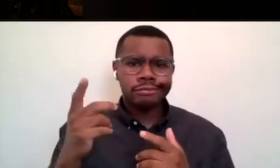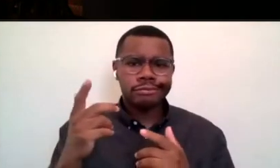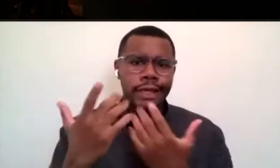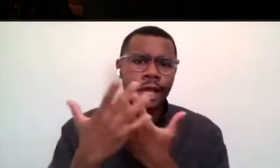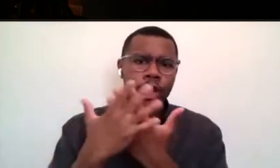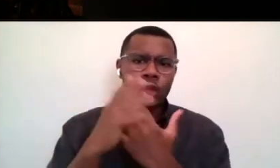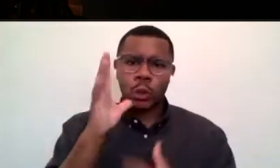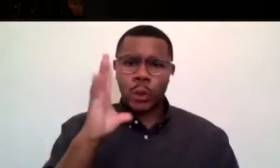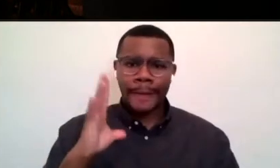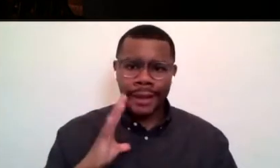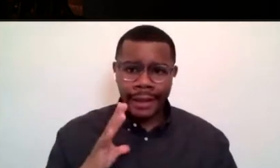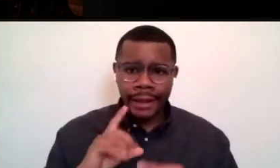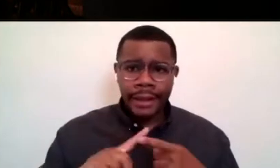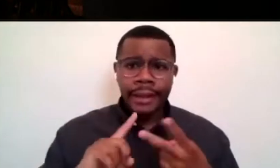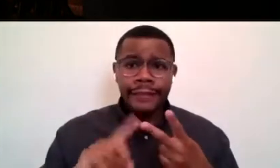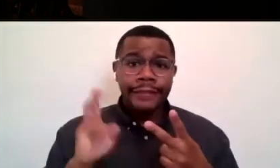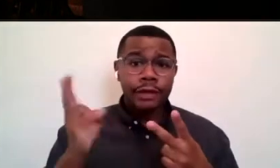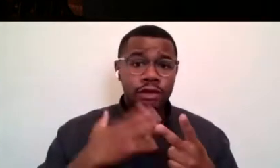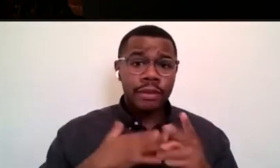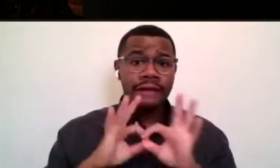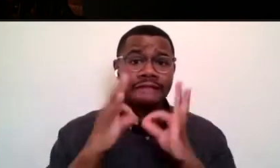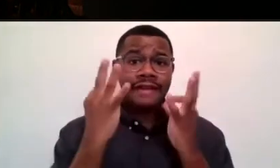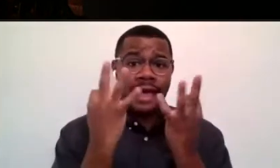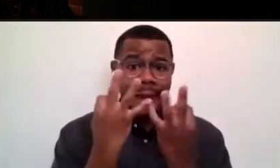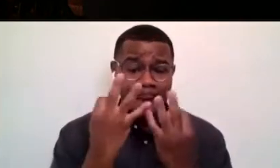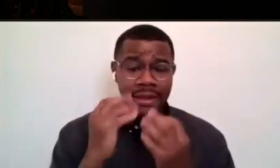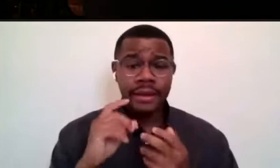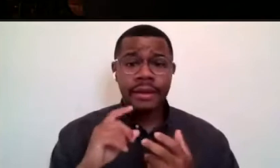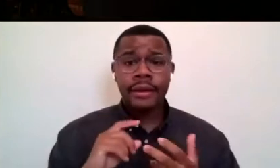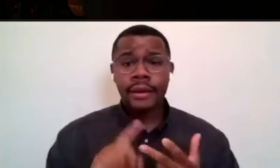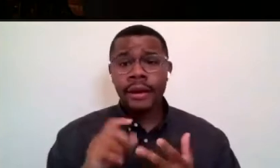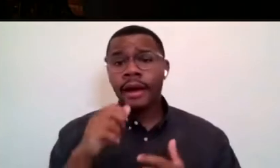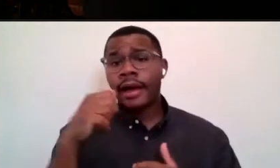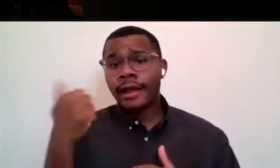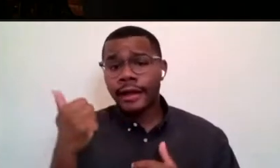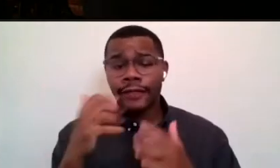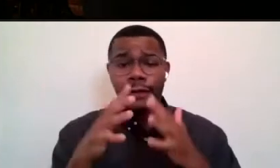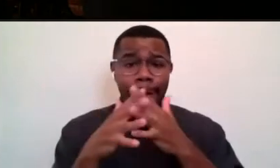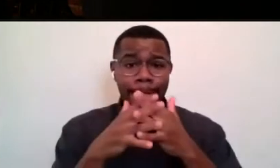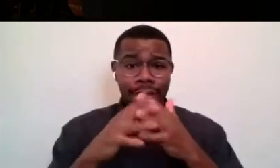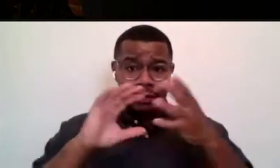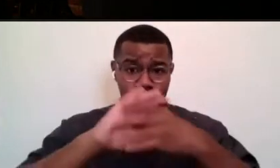American story. And I'm working on a pamphlet on